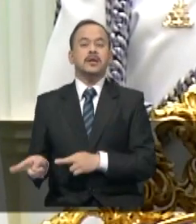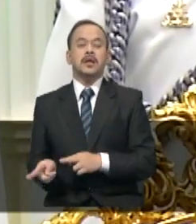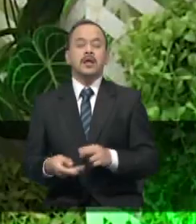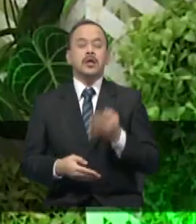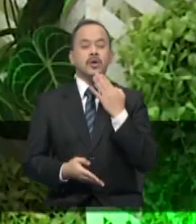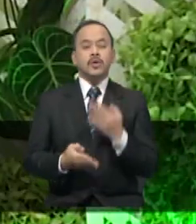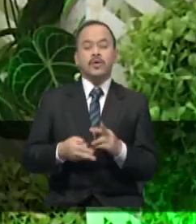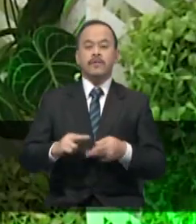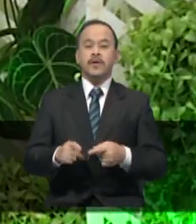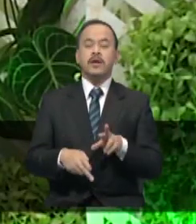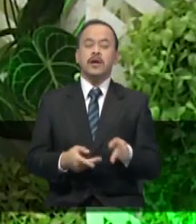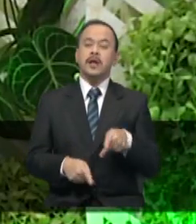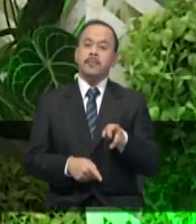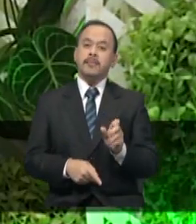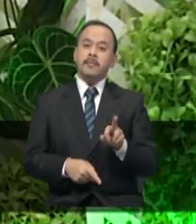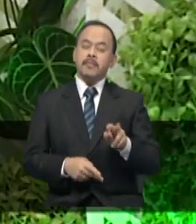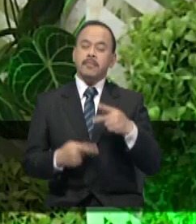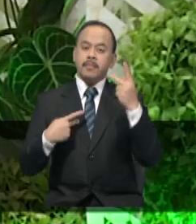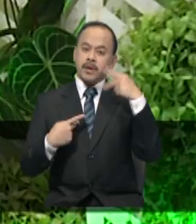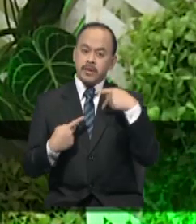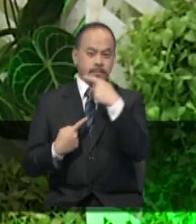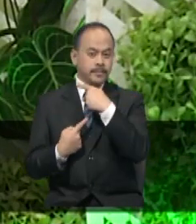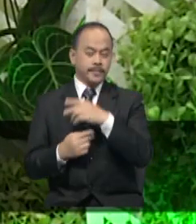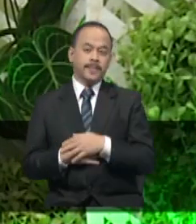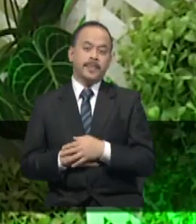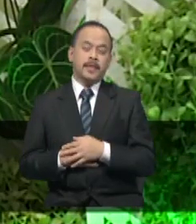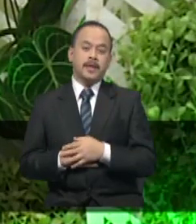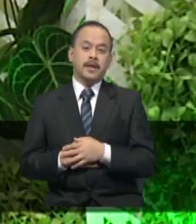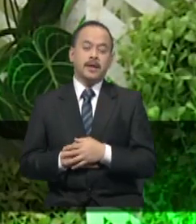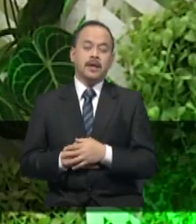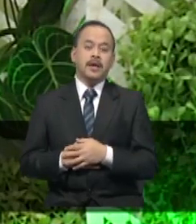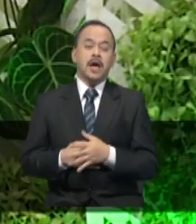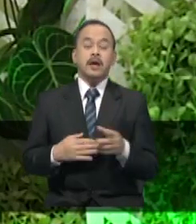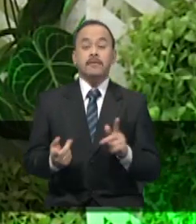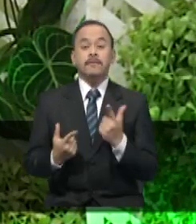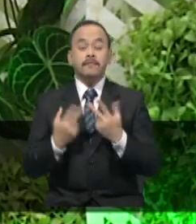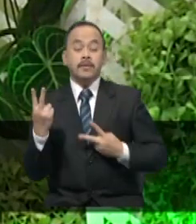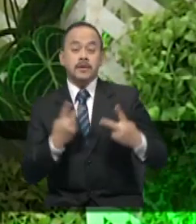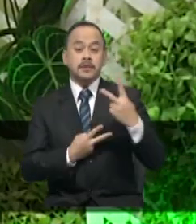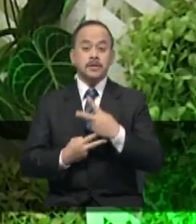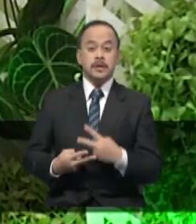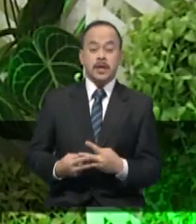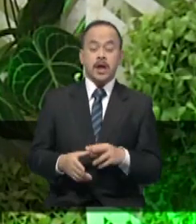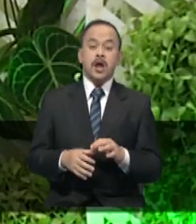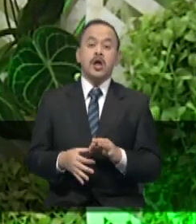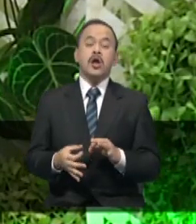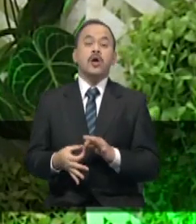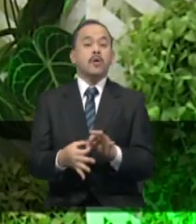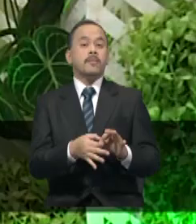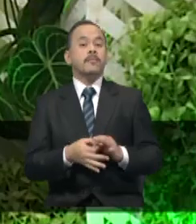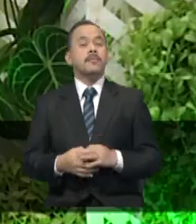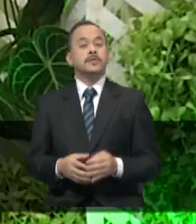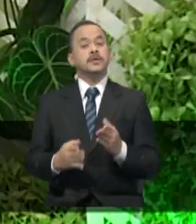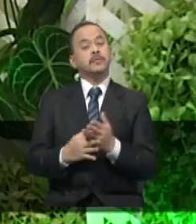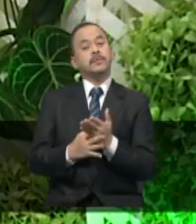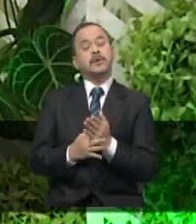partner. From this visit, I am confident that the cooperation between Thailand and Brunei